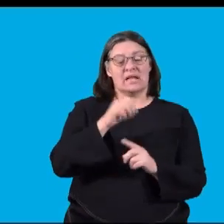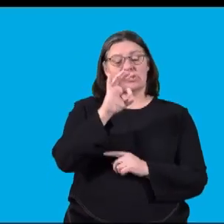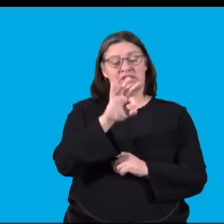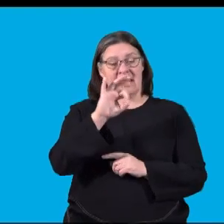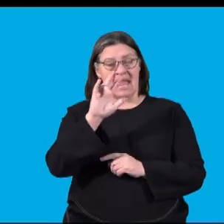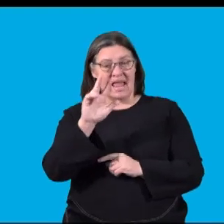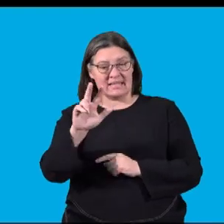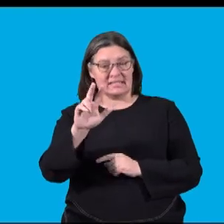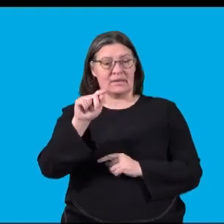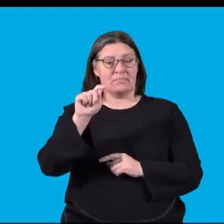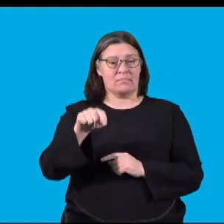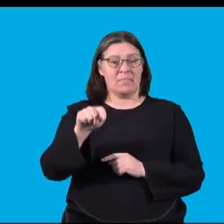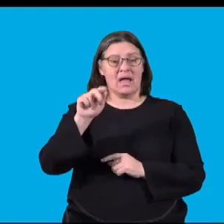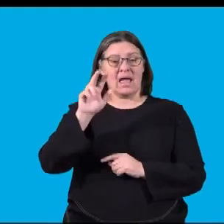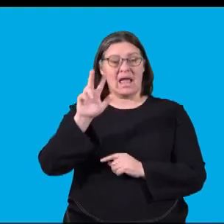38.8.